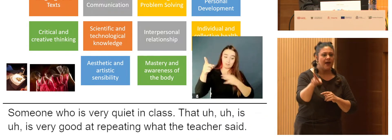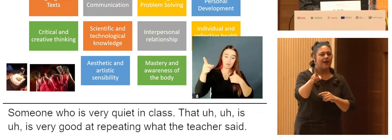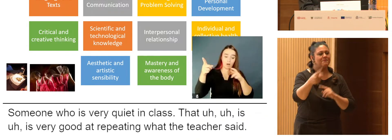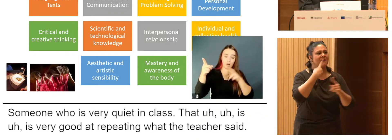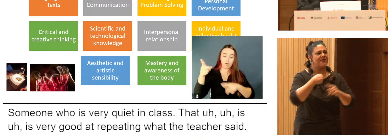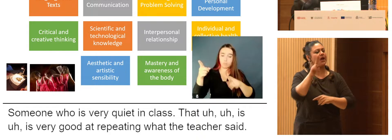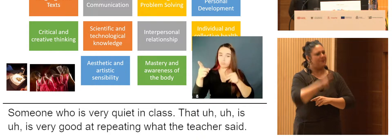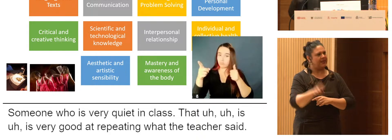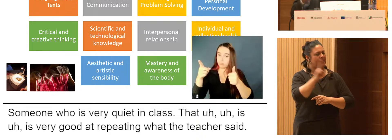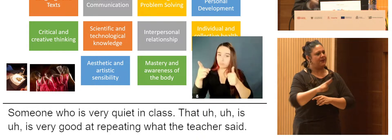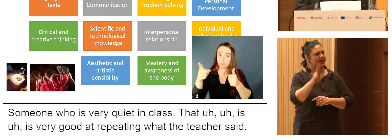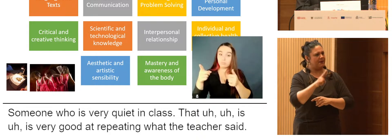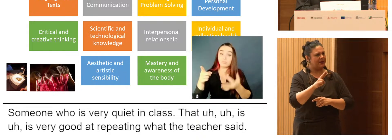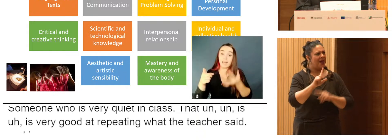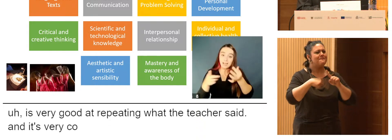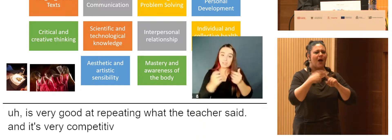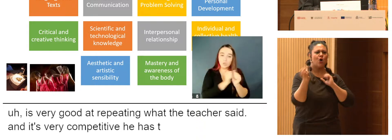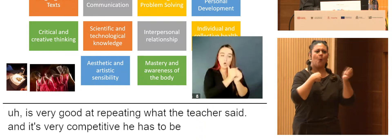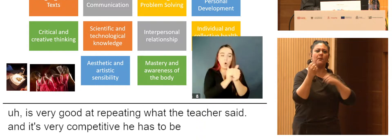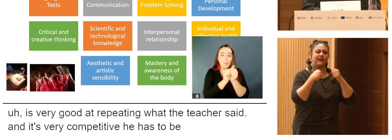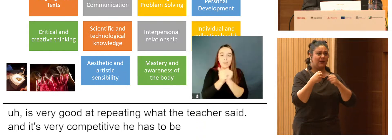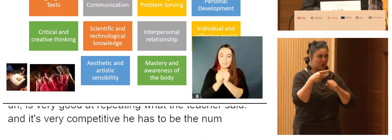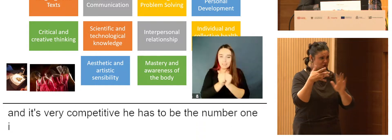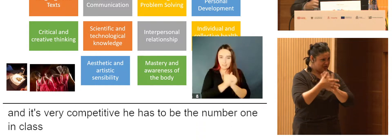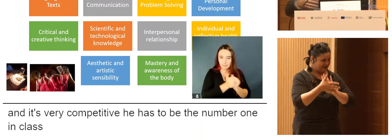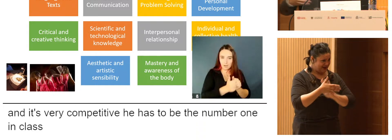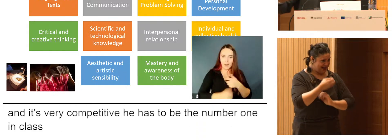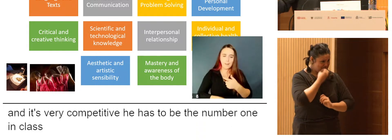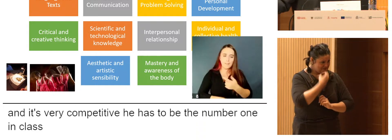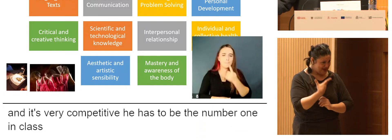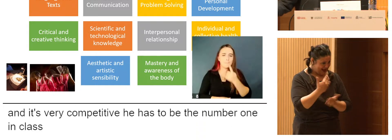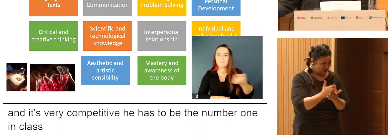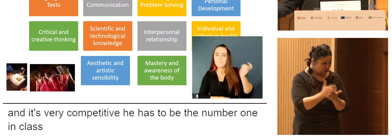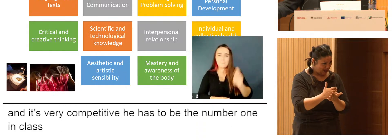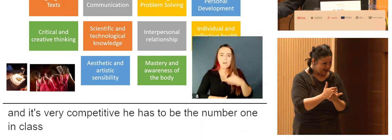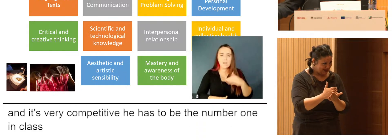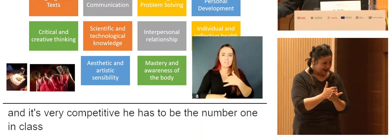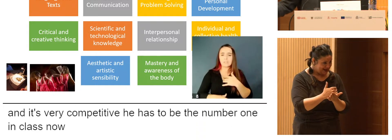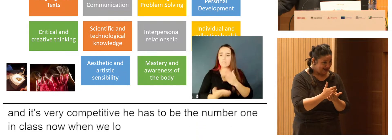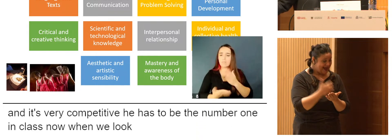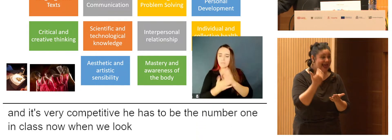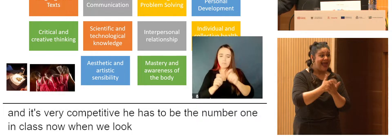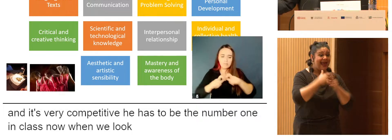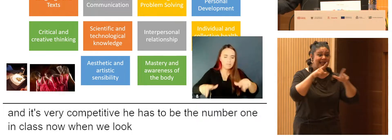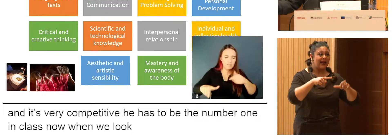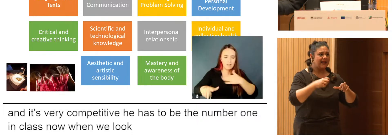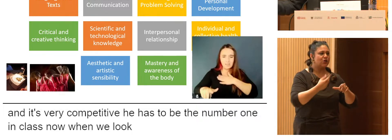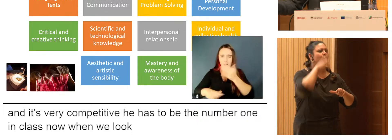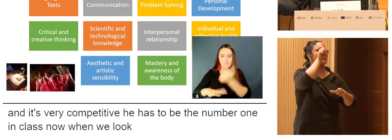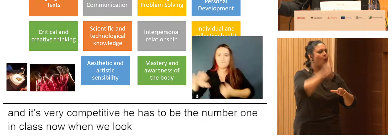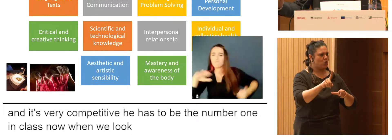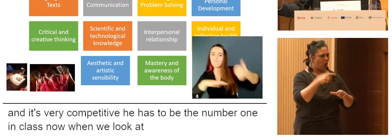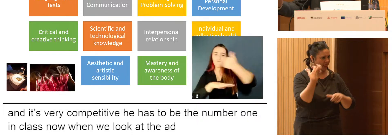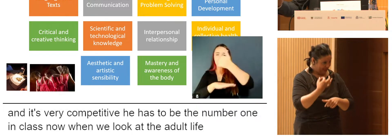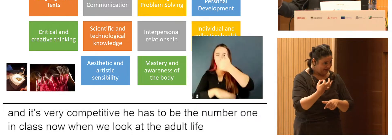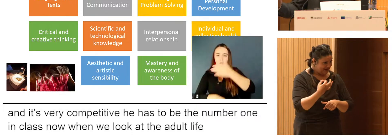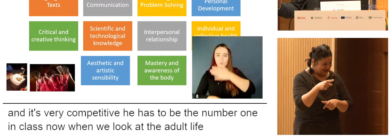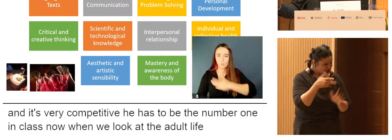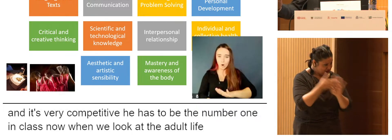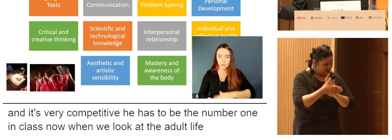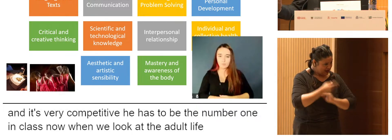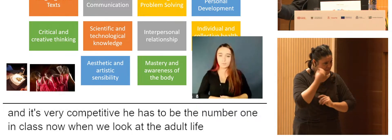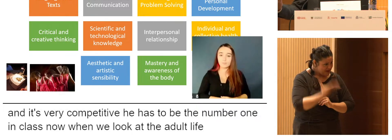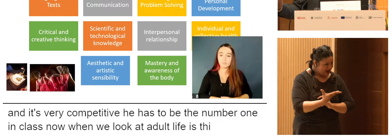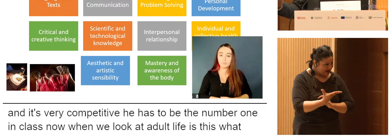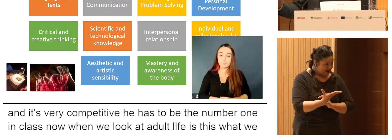competitive. He has to be the number one in class. Now, when we look at adult life, is this what